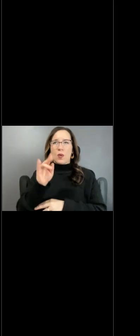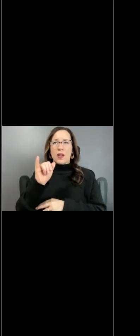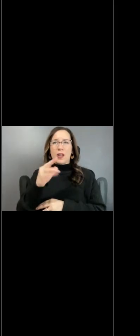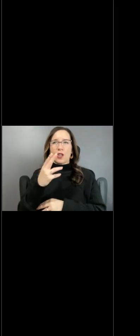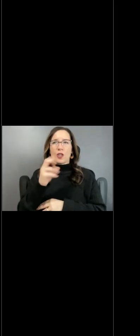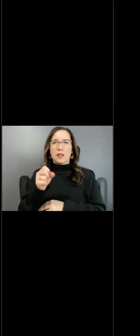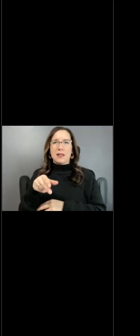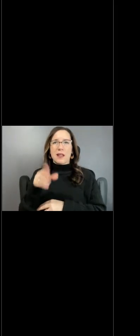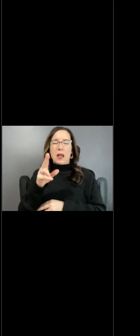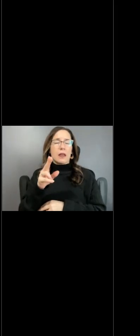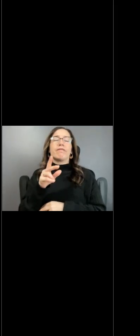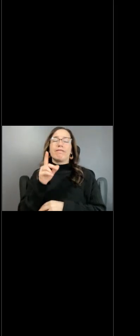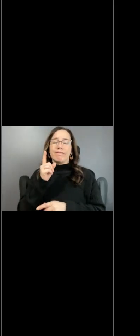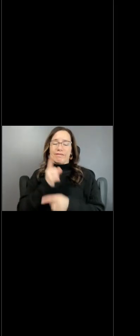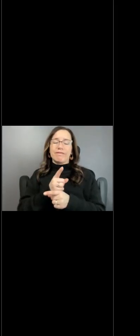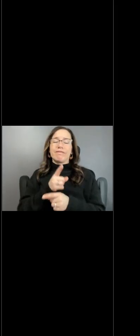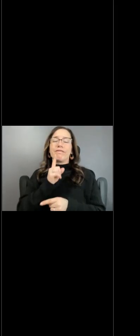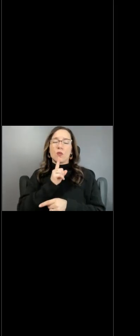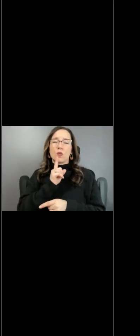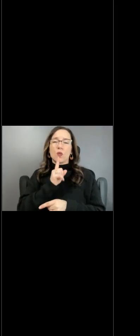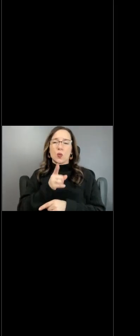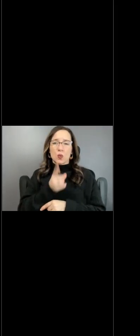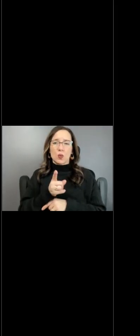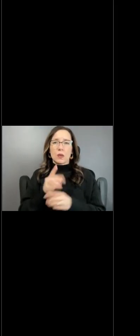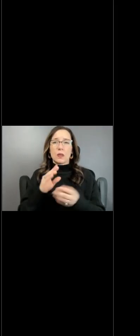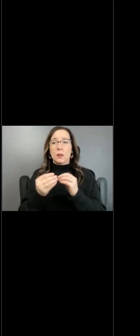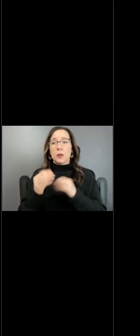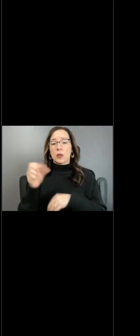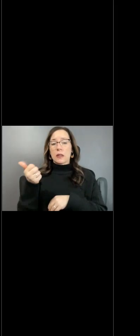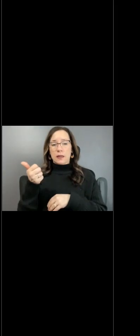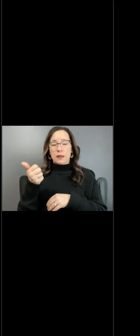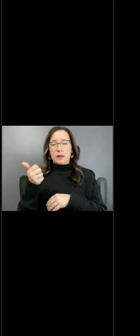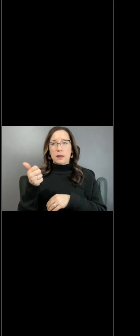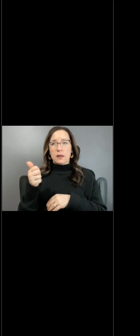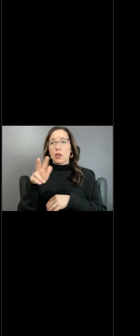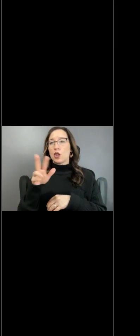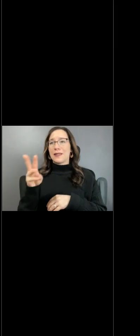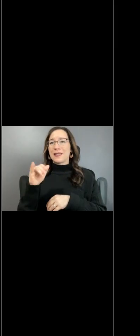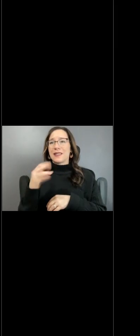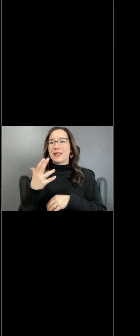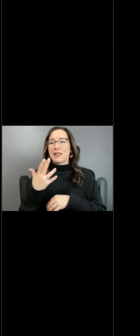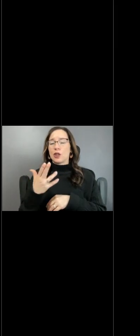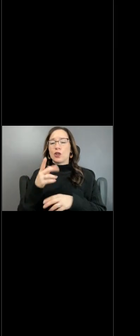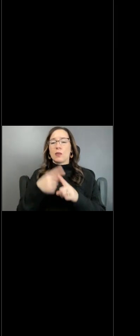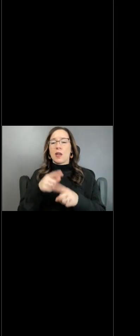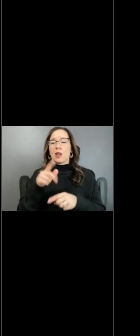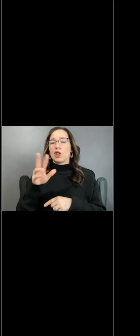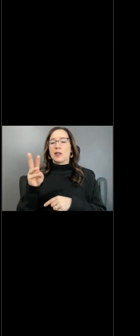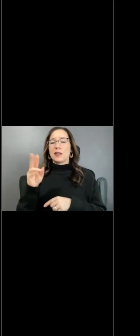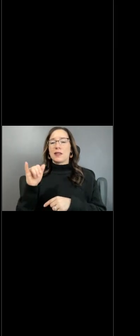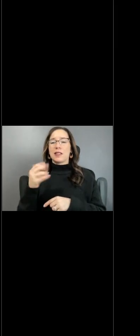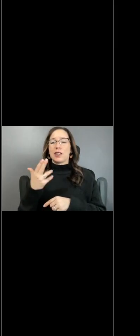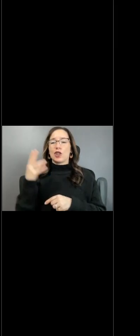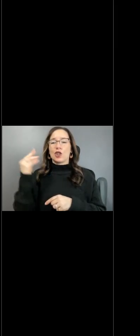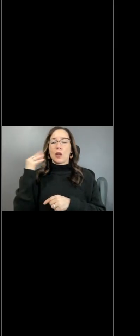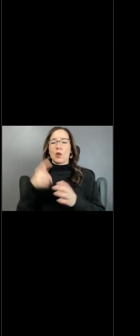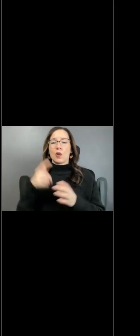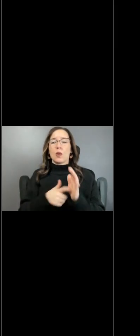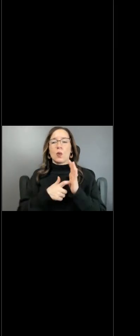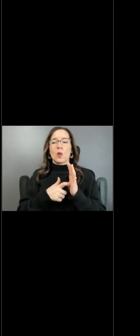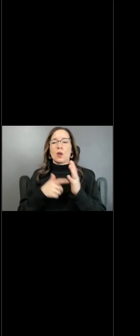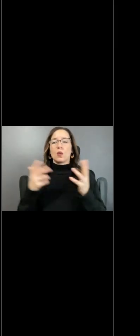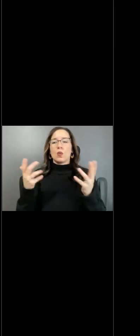explicitly. And number 10, a 36-inch by 36-inch shower requires a blank approach. That